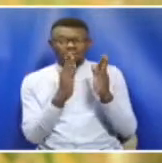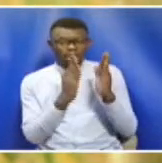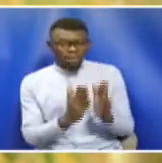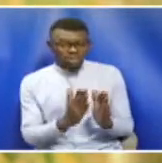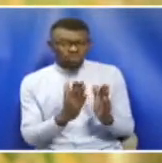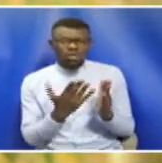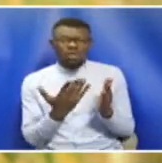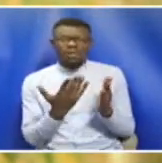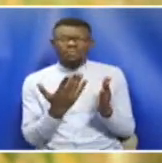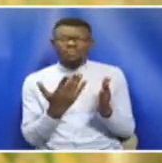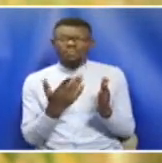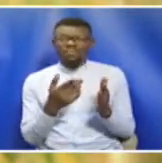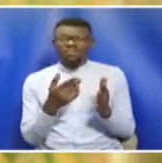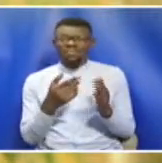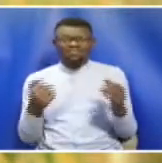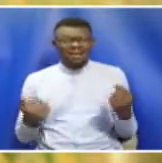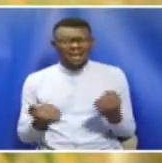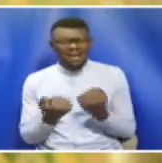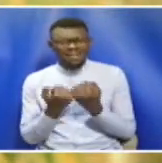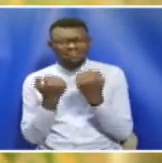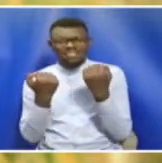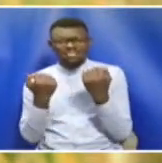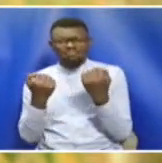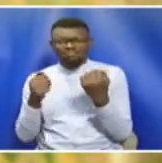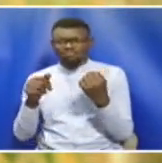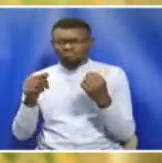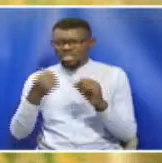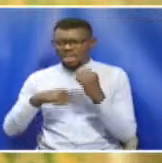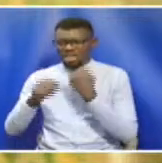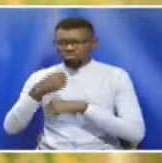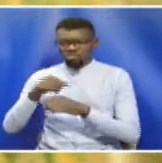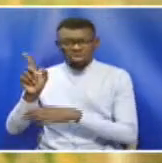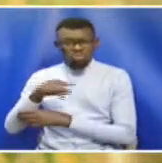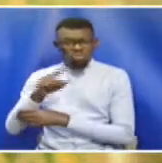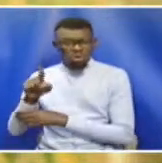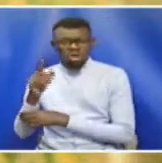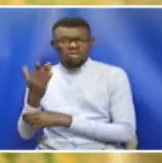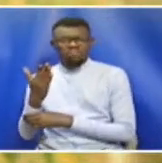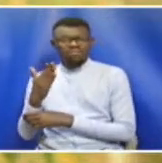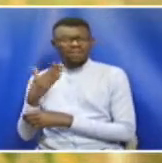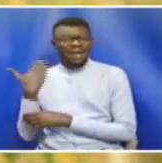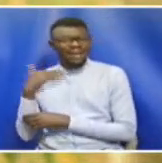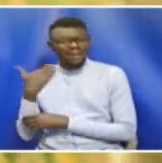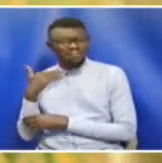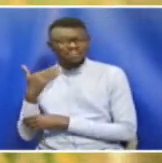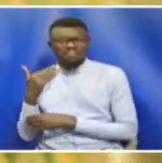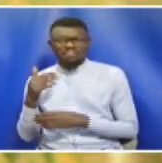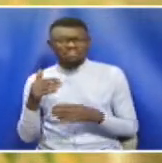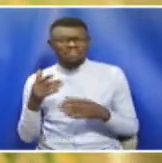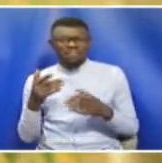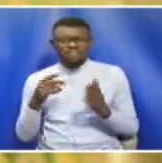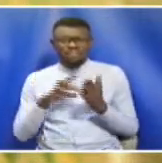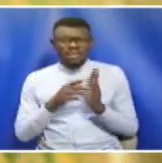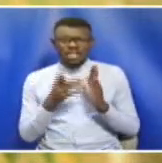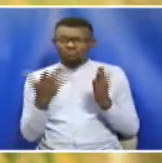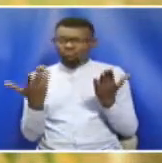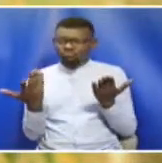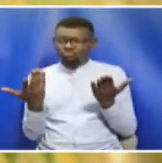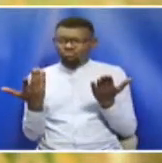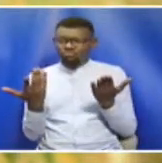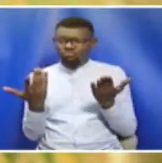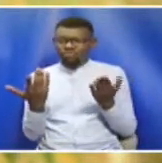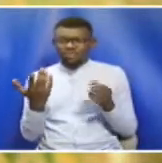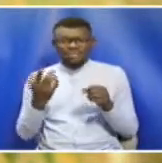a criminal offence, however long ago that person committed the criminal offence, they can't claim the passage of time as a